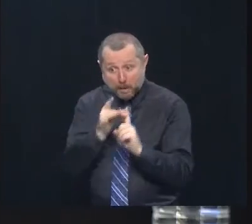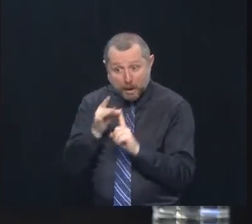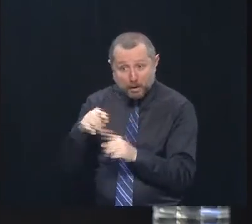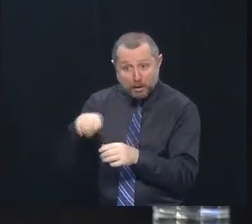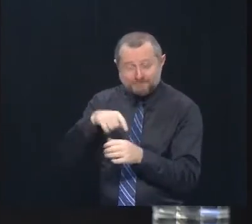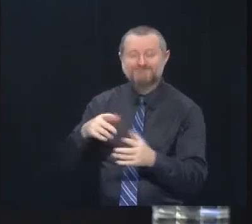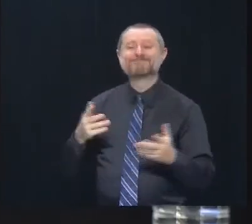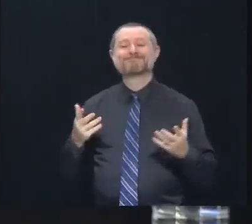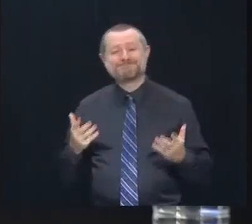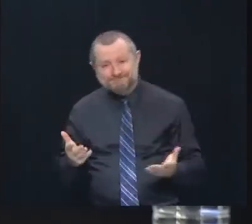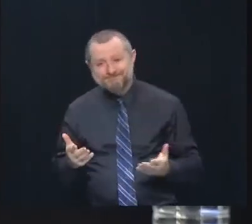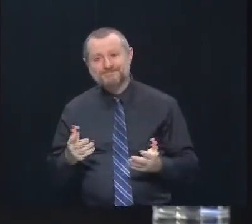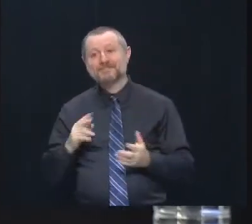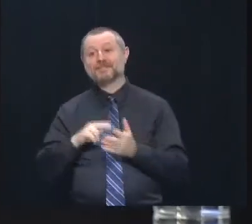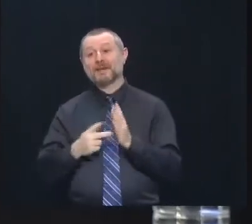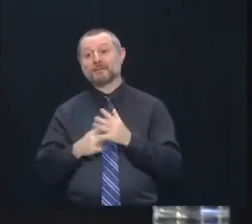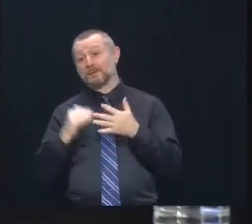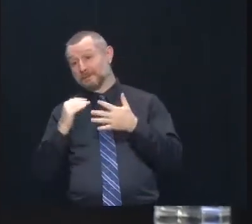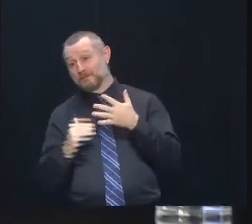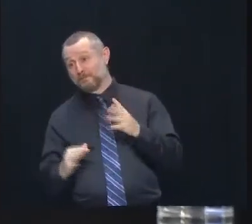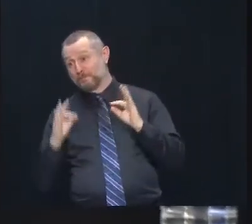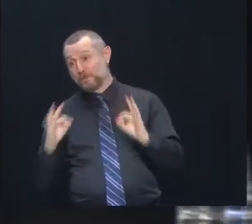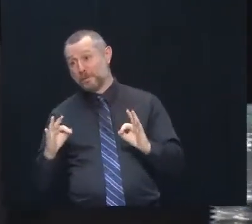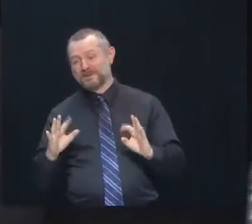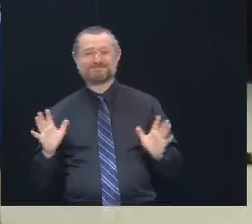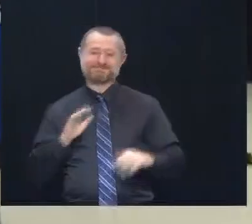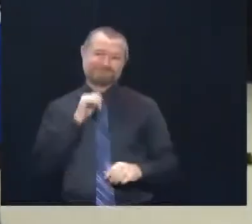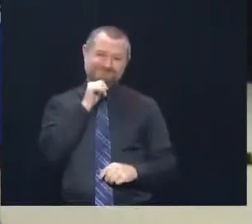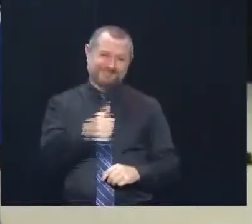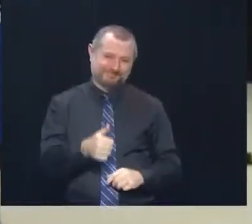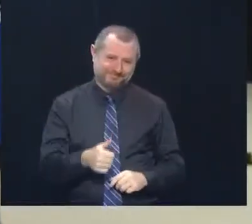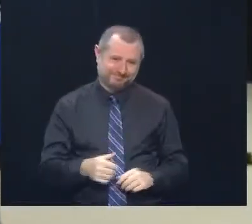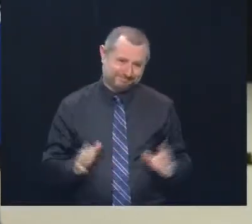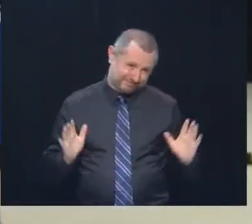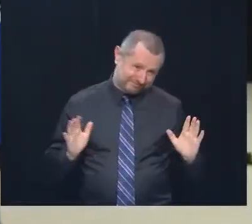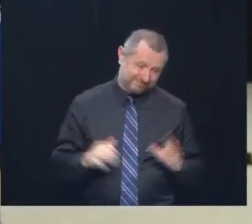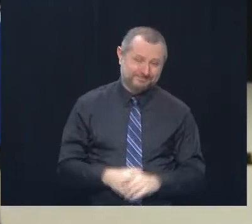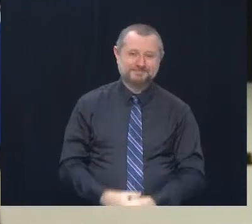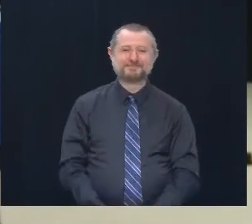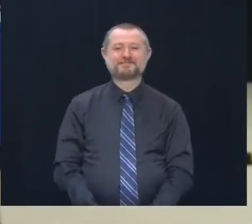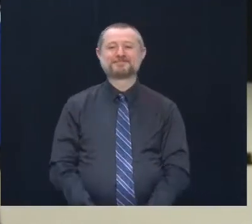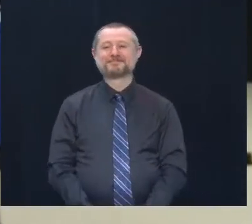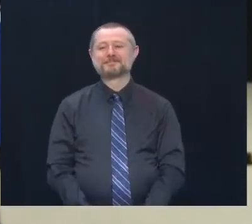these things are helpful, but they're not bulletproof. Governor, when I asked you